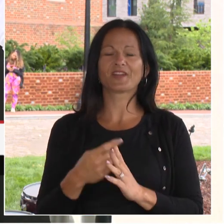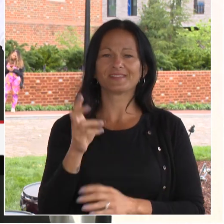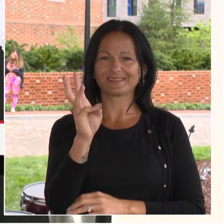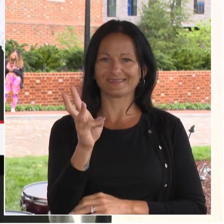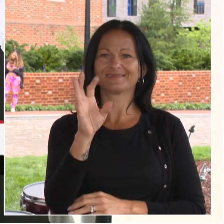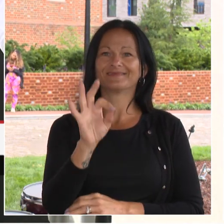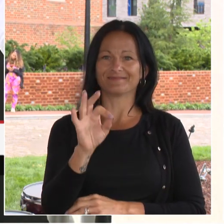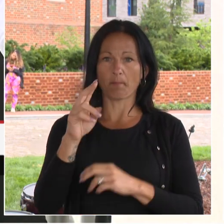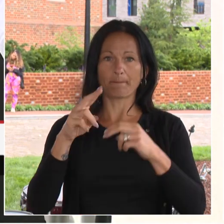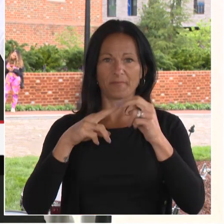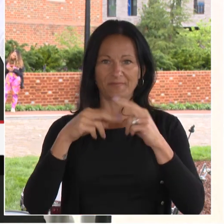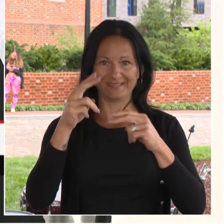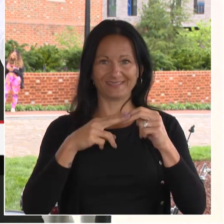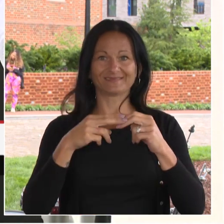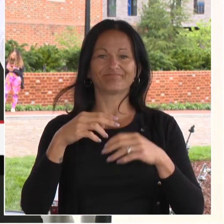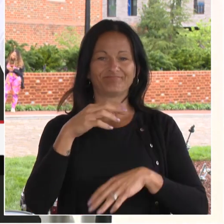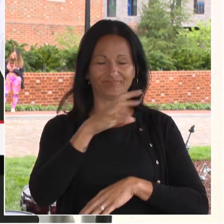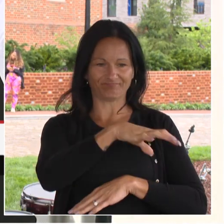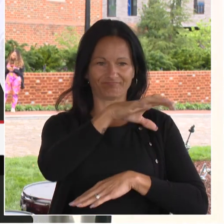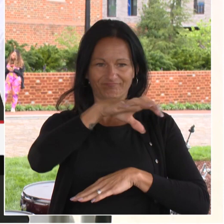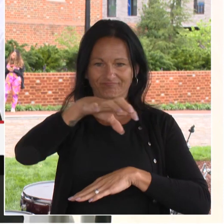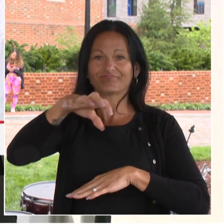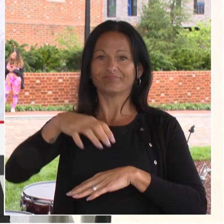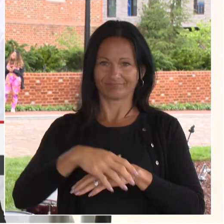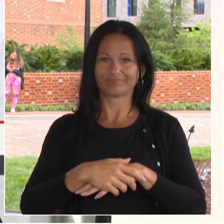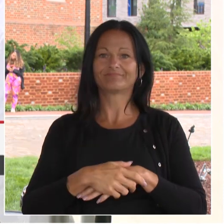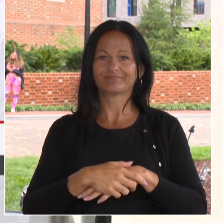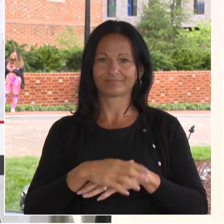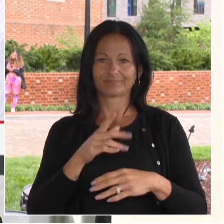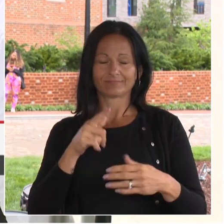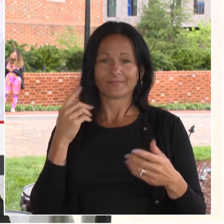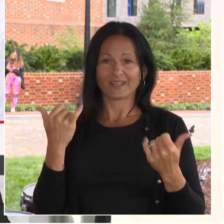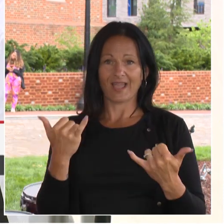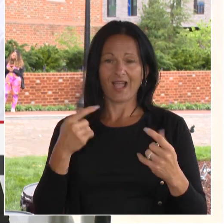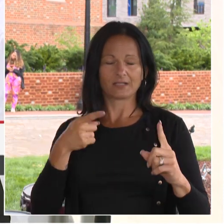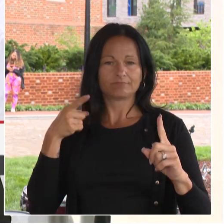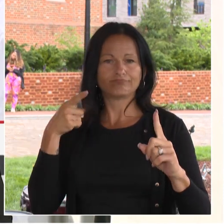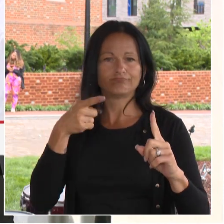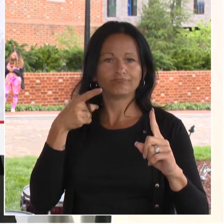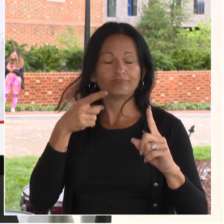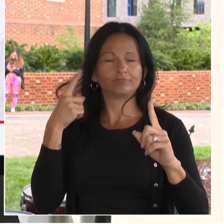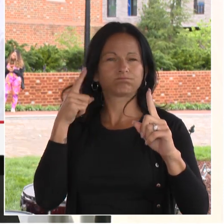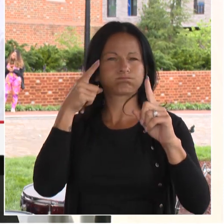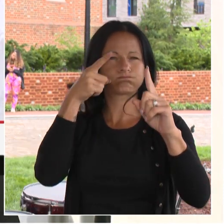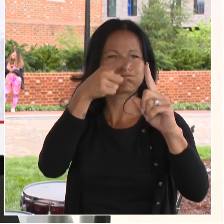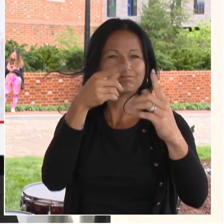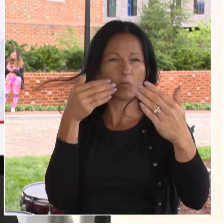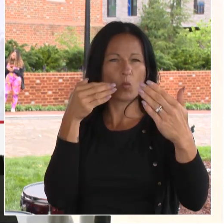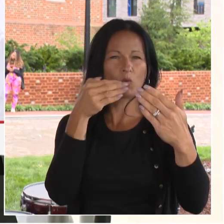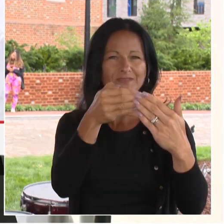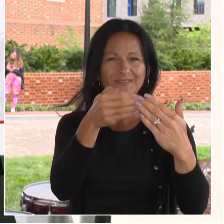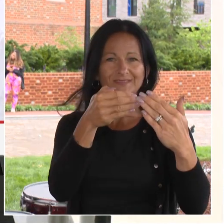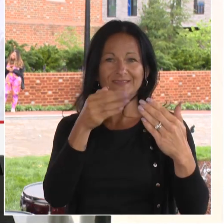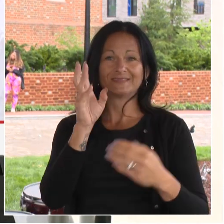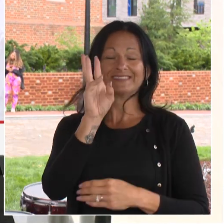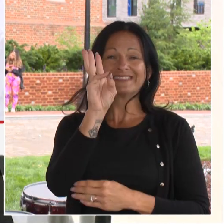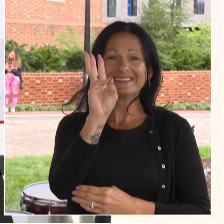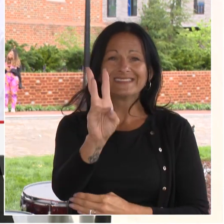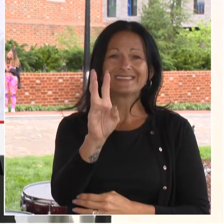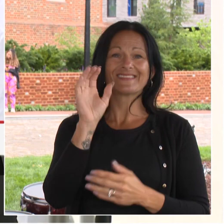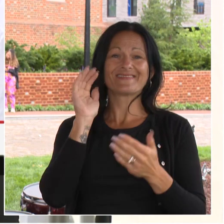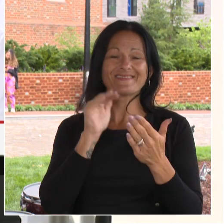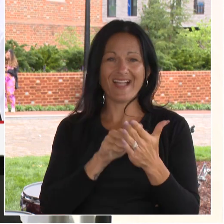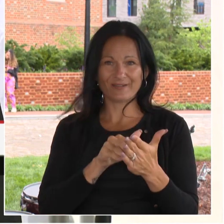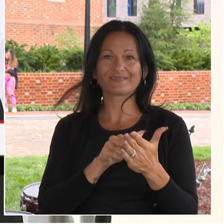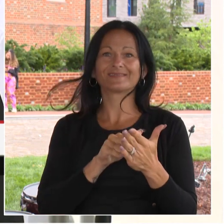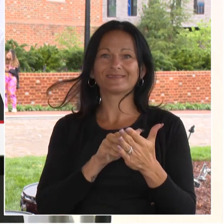closer to our goal of 36,000 new homes by 2025. We were the first in the nation